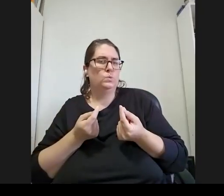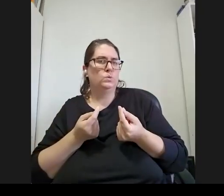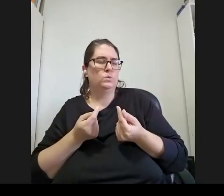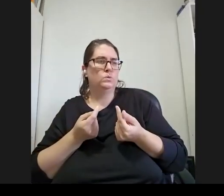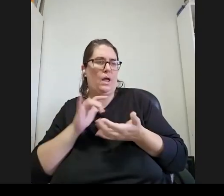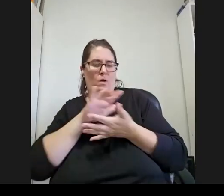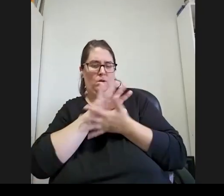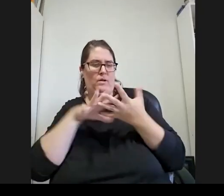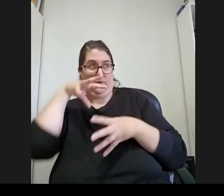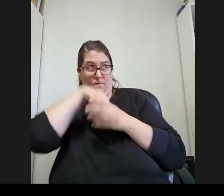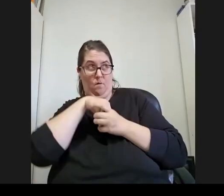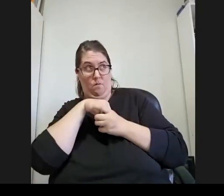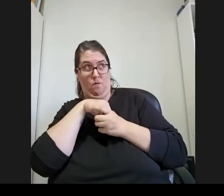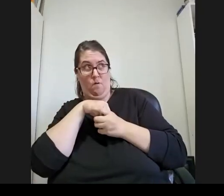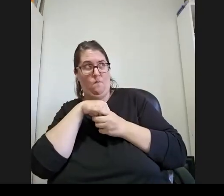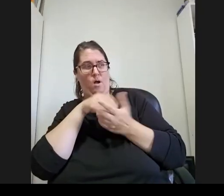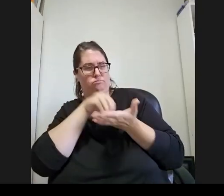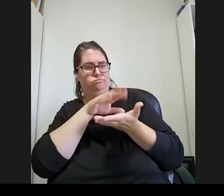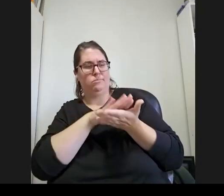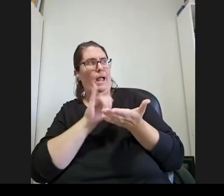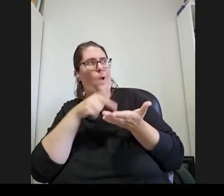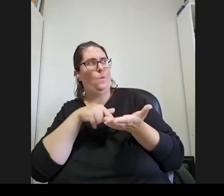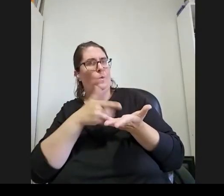gets captured or reflected in the tool.